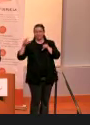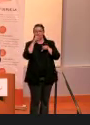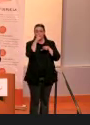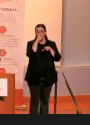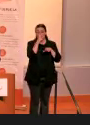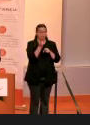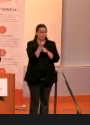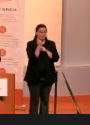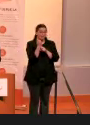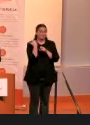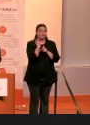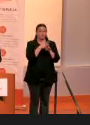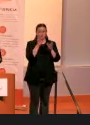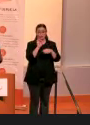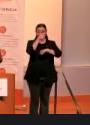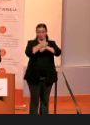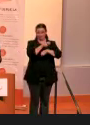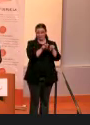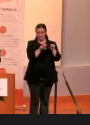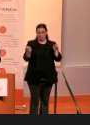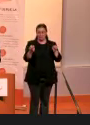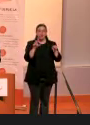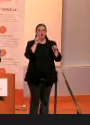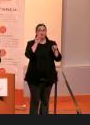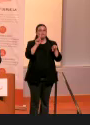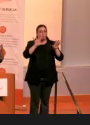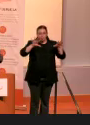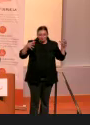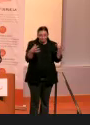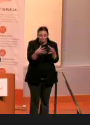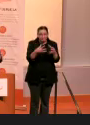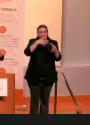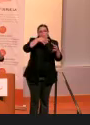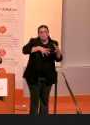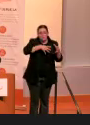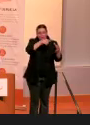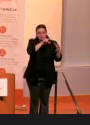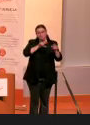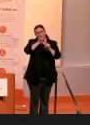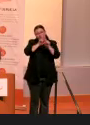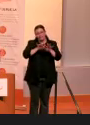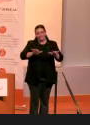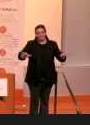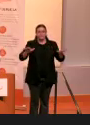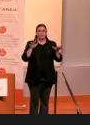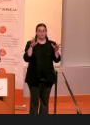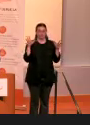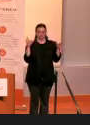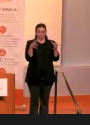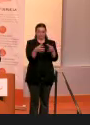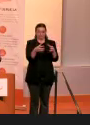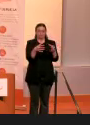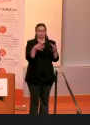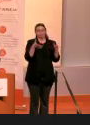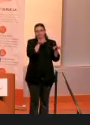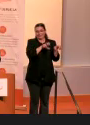panel last year for a group of women that, they're a group of women, a diverse group of women comprise